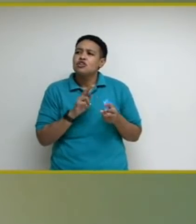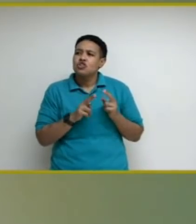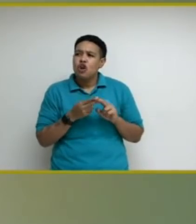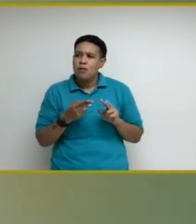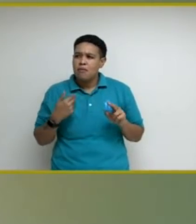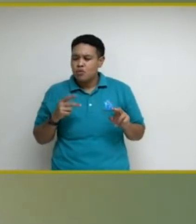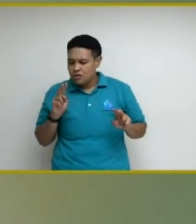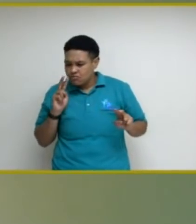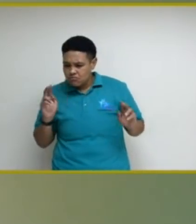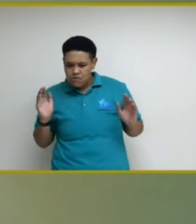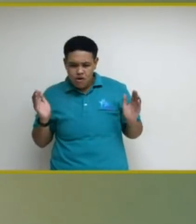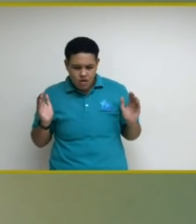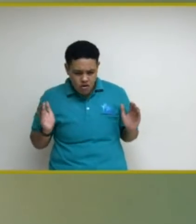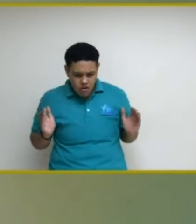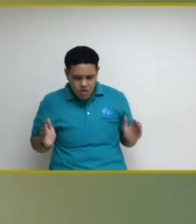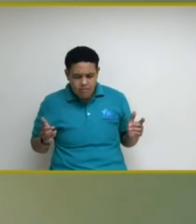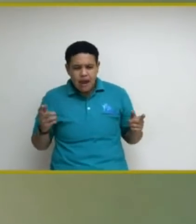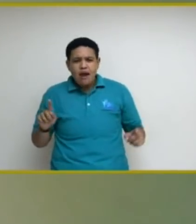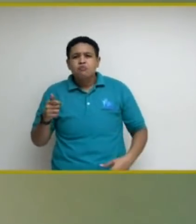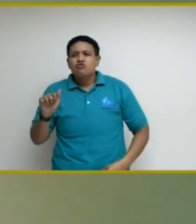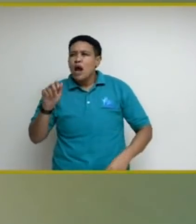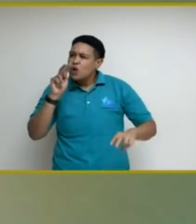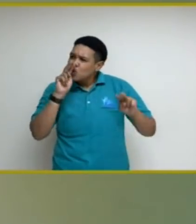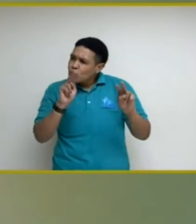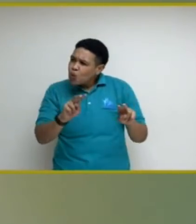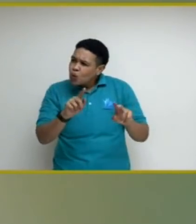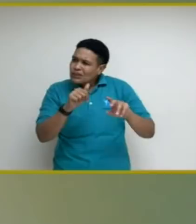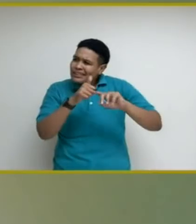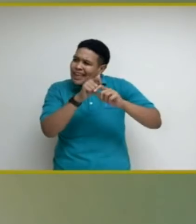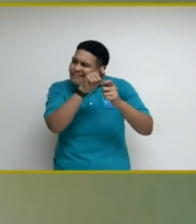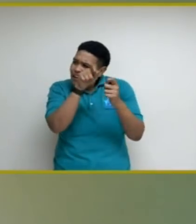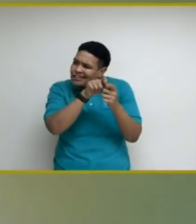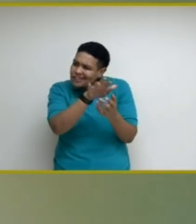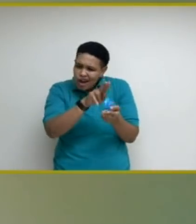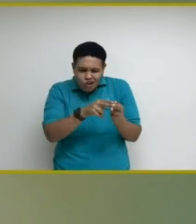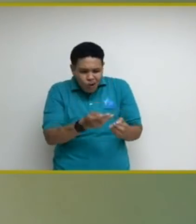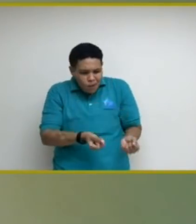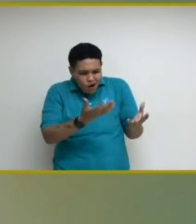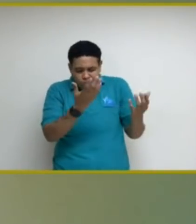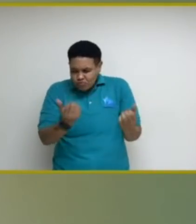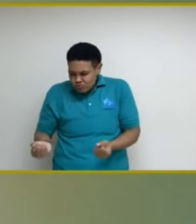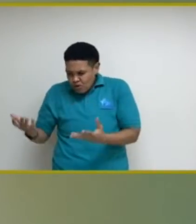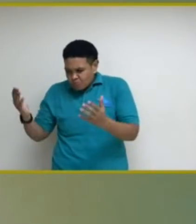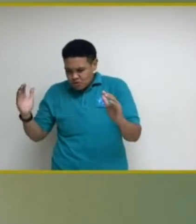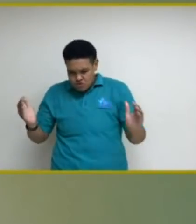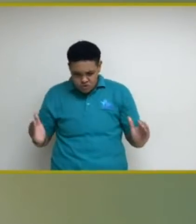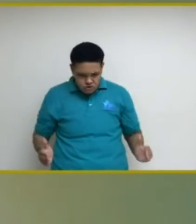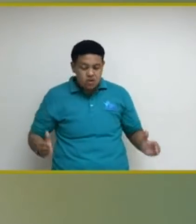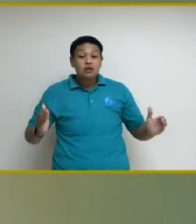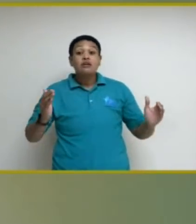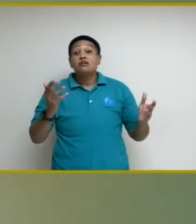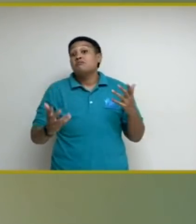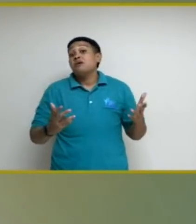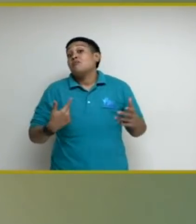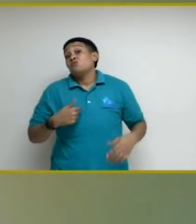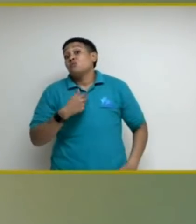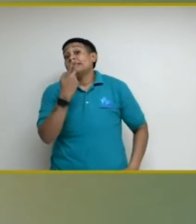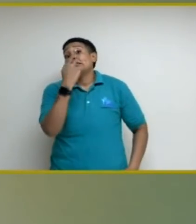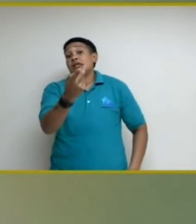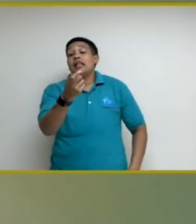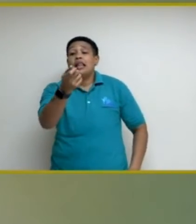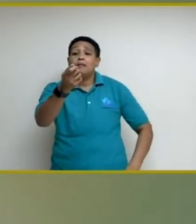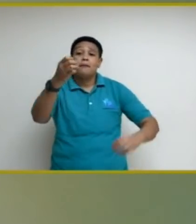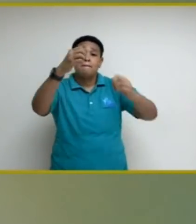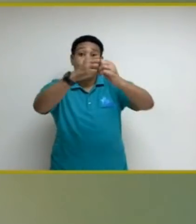comparison, trying to look at the exact figures, and we may see a little